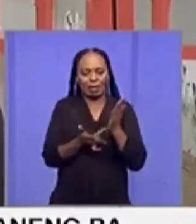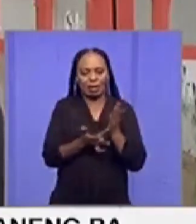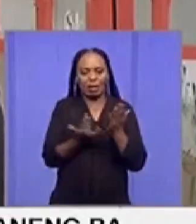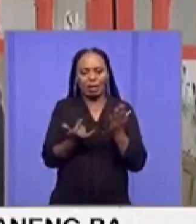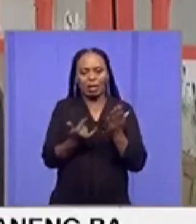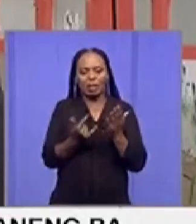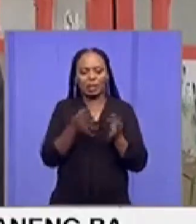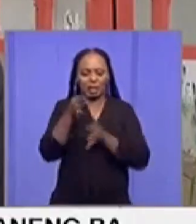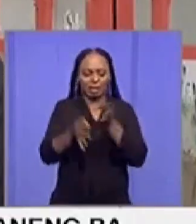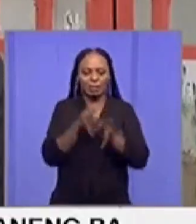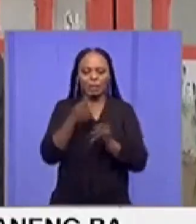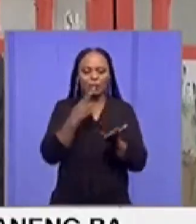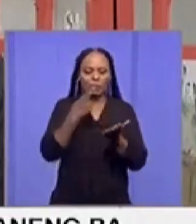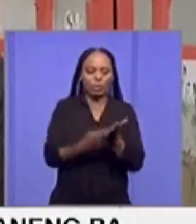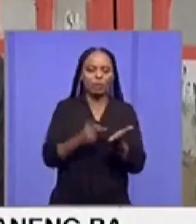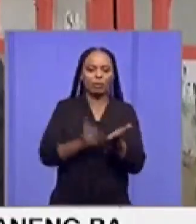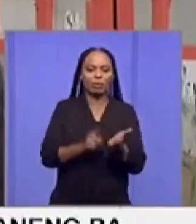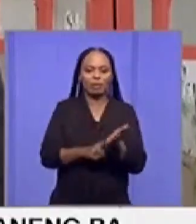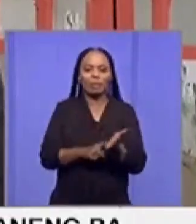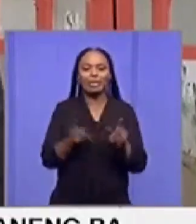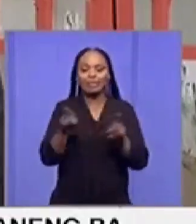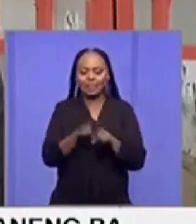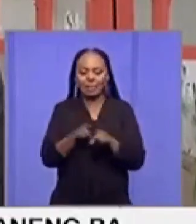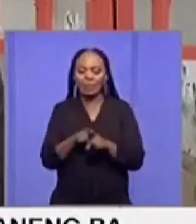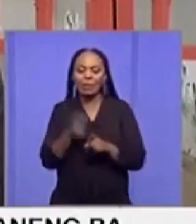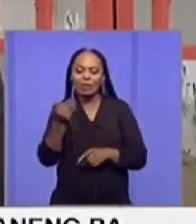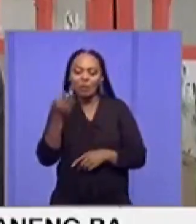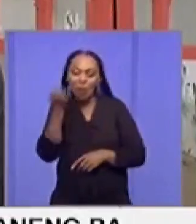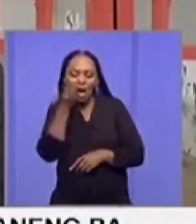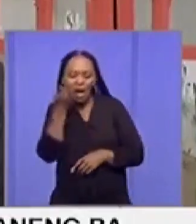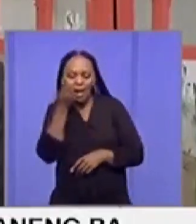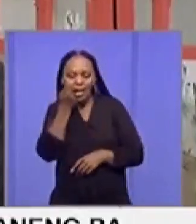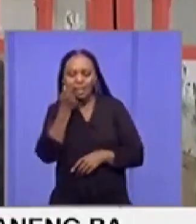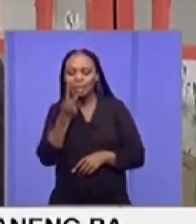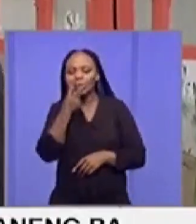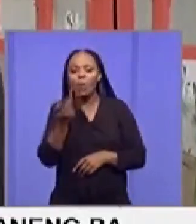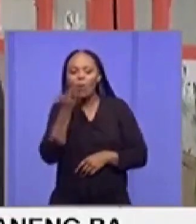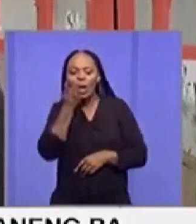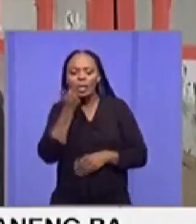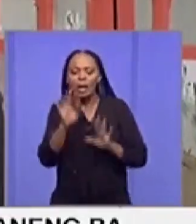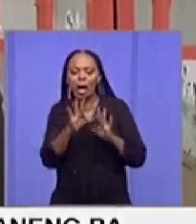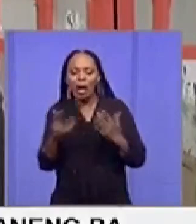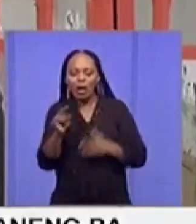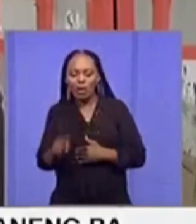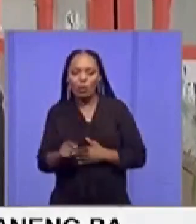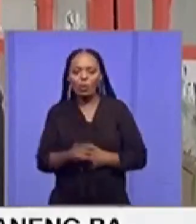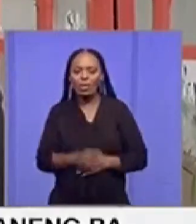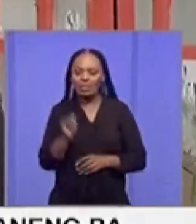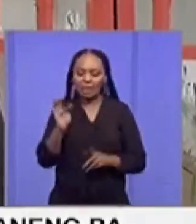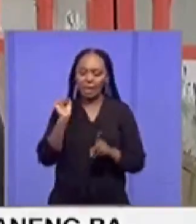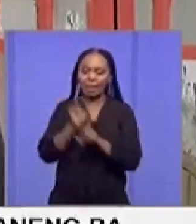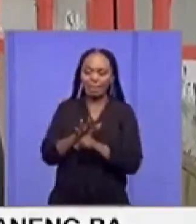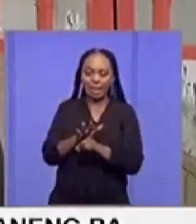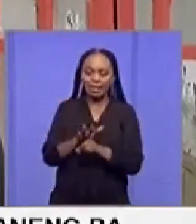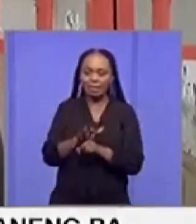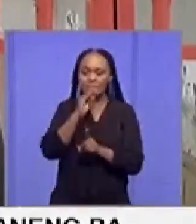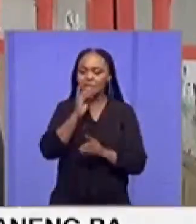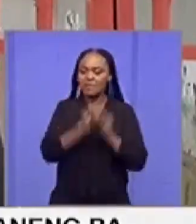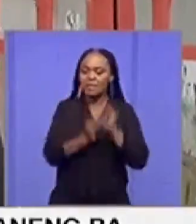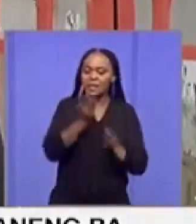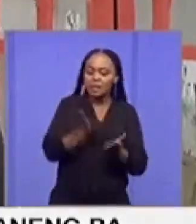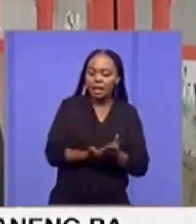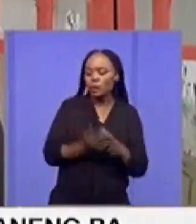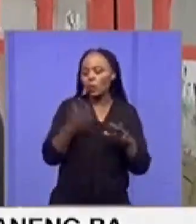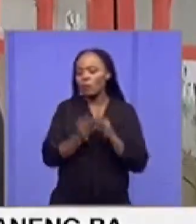tsela ya lehono ka gore le gore metsi a gona ba lekola gore ke a makakang ga na le kgonagalo ya gore a ka go ka lokišega e le gore